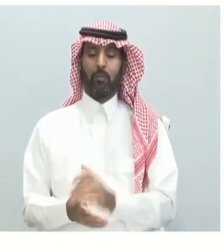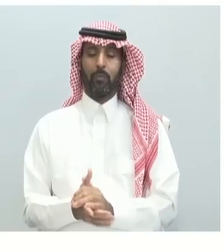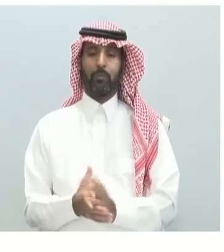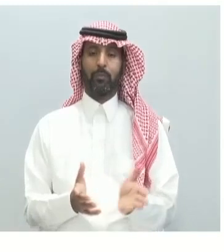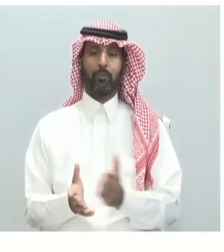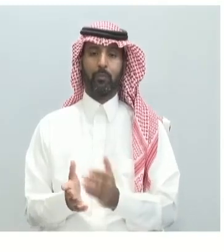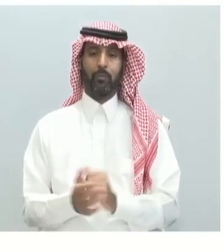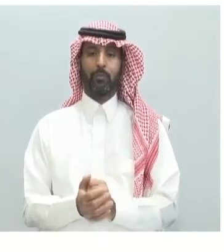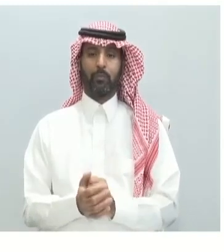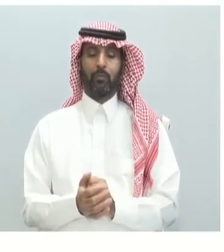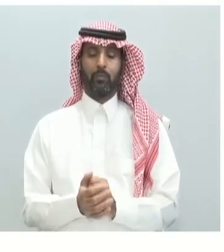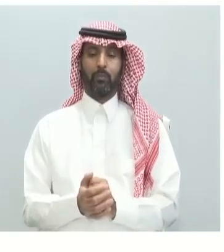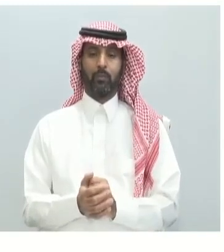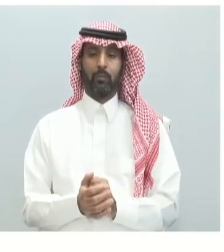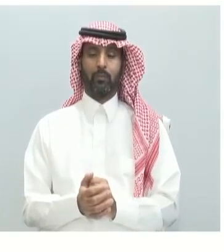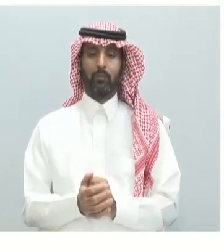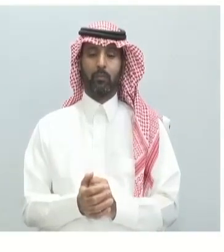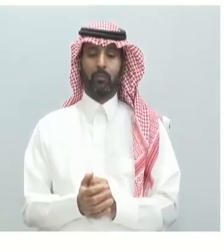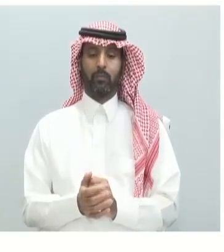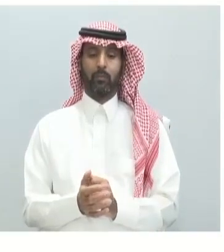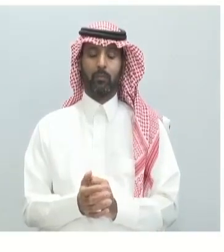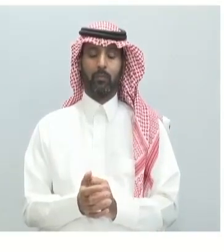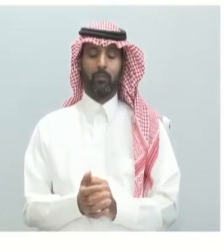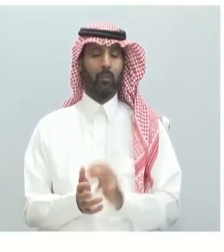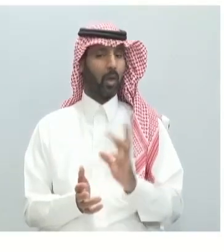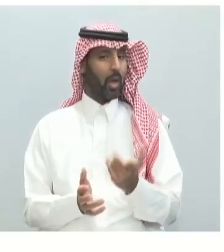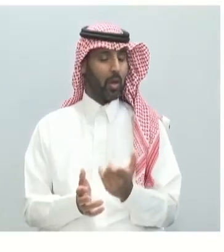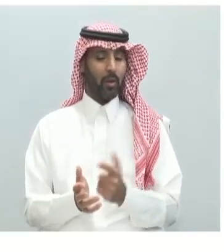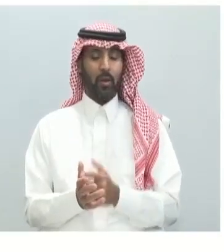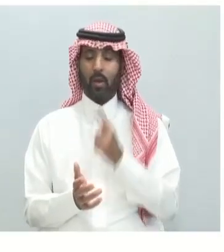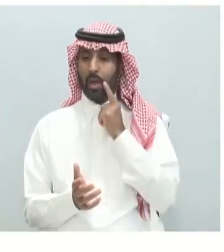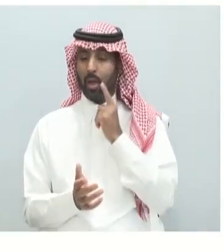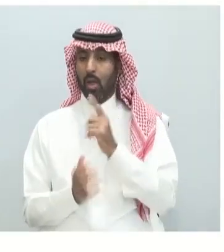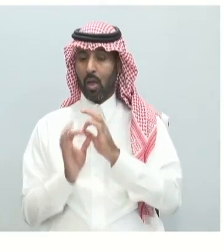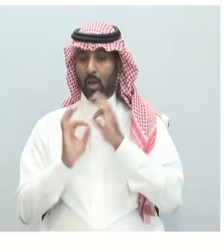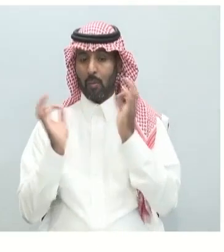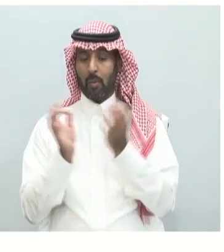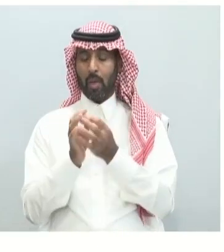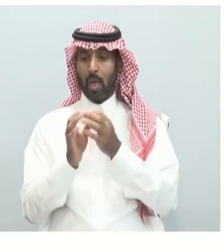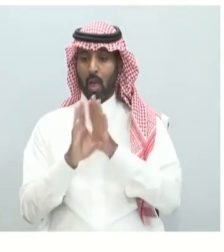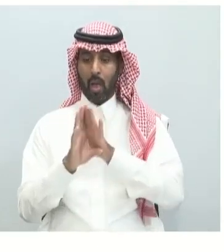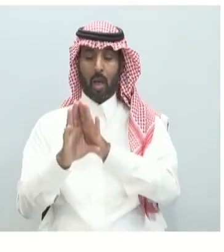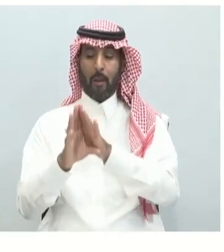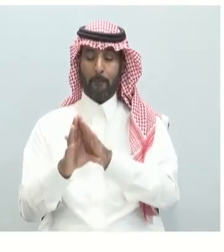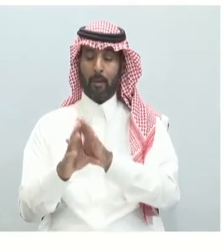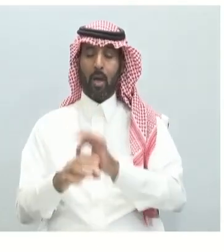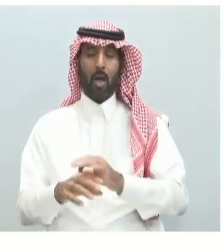farmers and consumers. So how a CSA works? This is